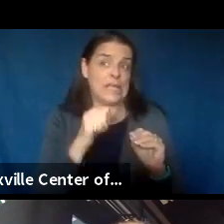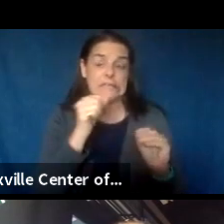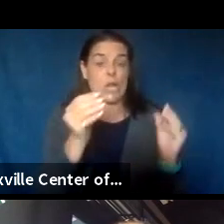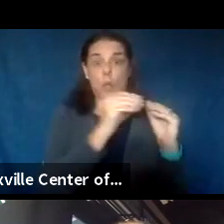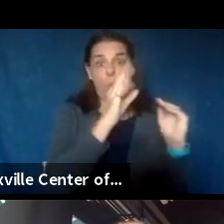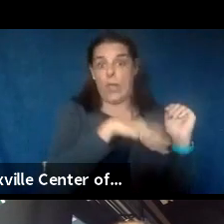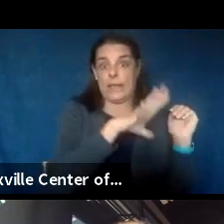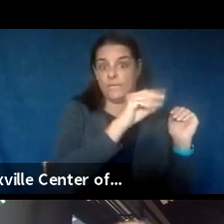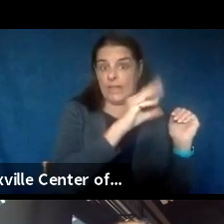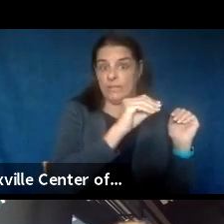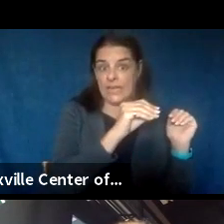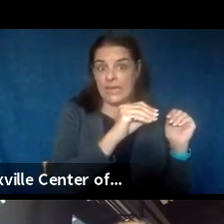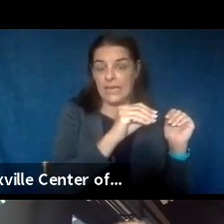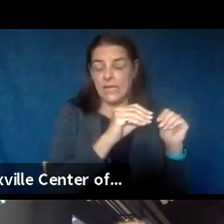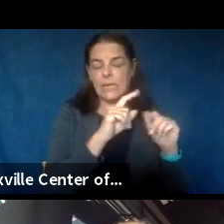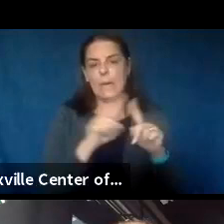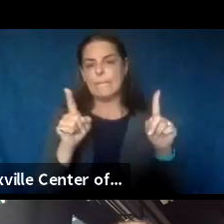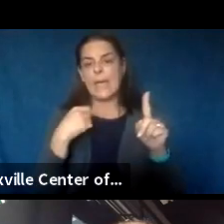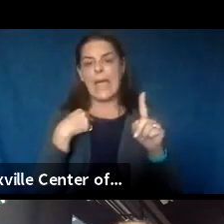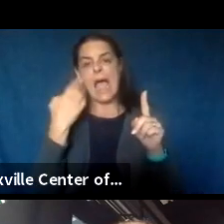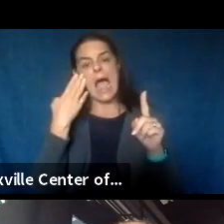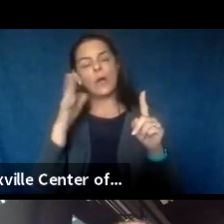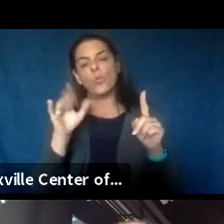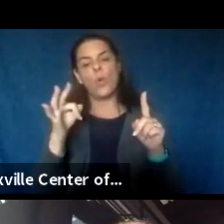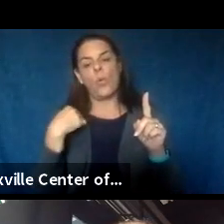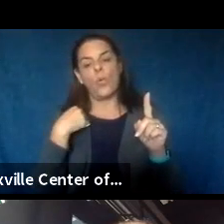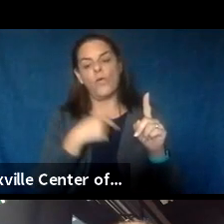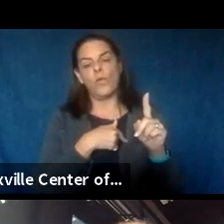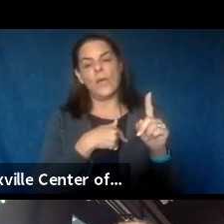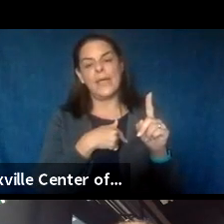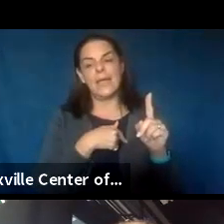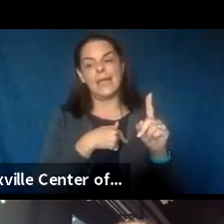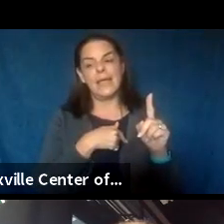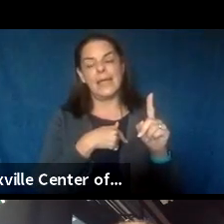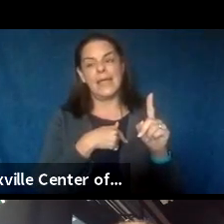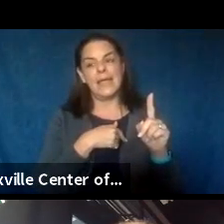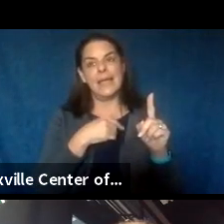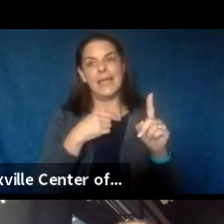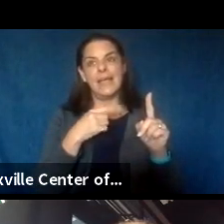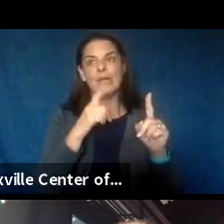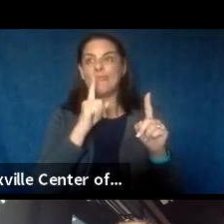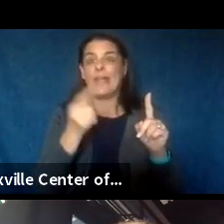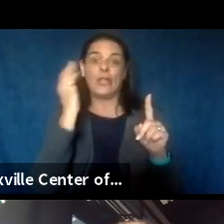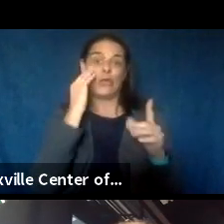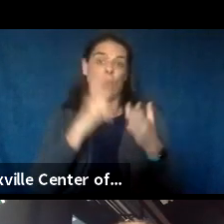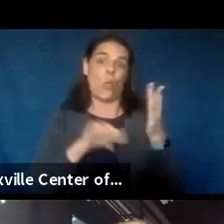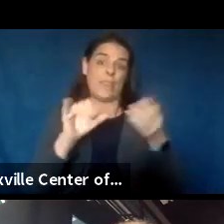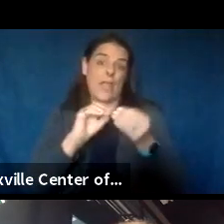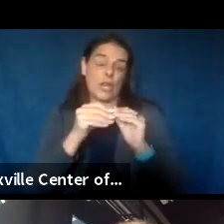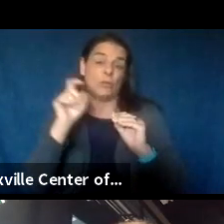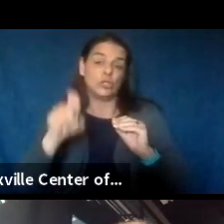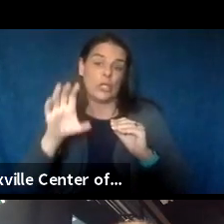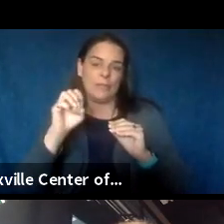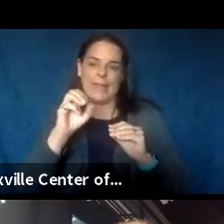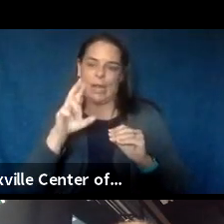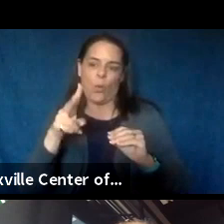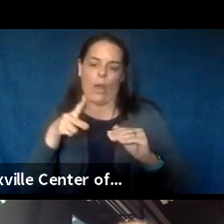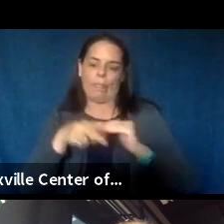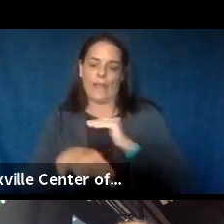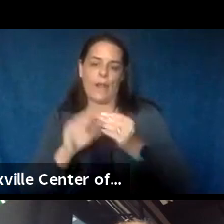50, but I don't know that we have the expertise to know what that number should be or where that cutoff should be.